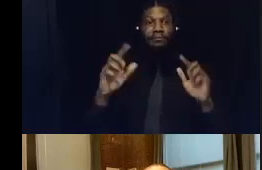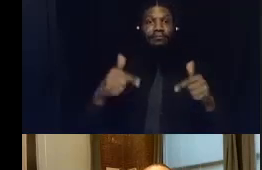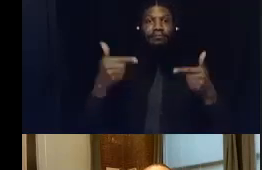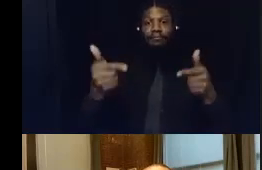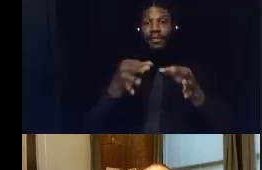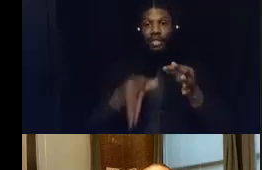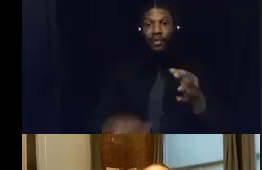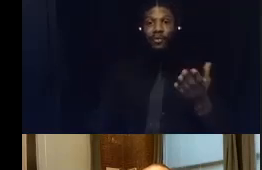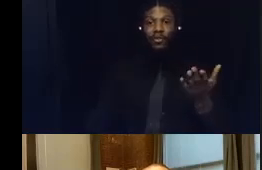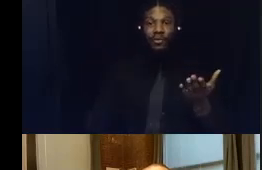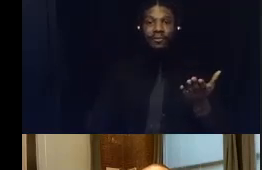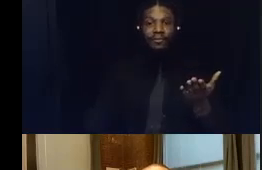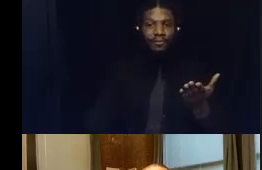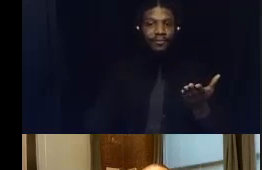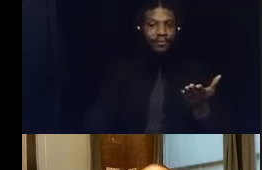Colonial sculpture.